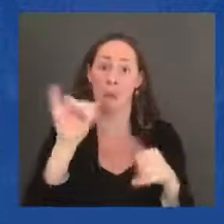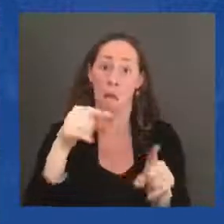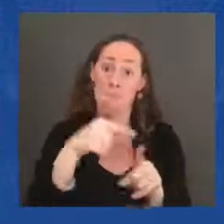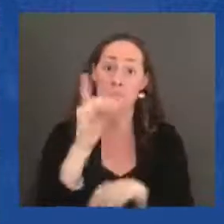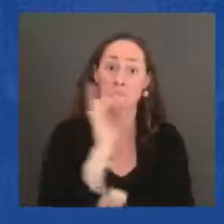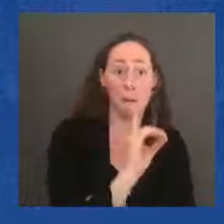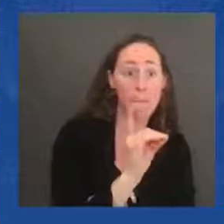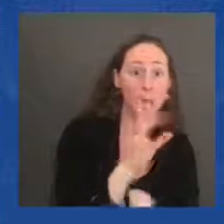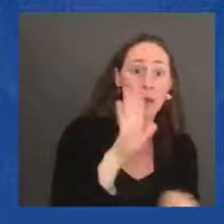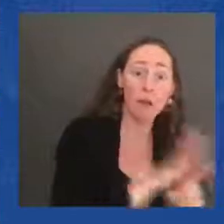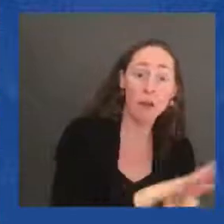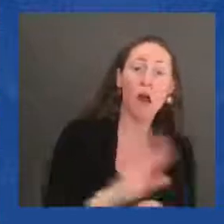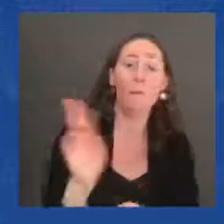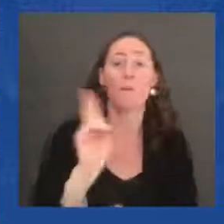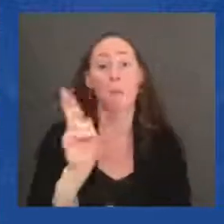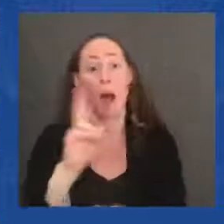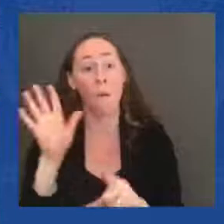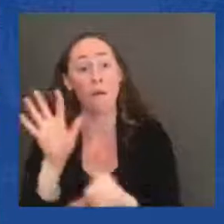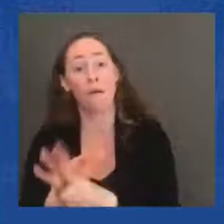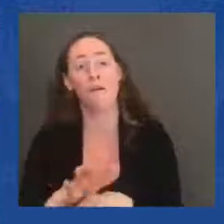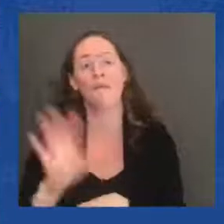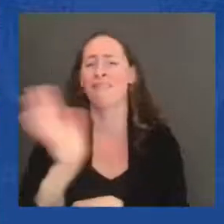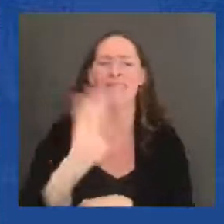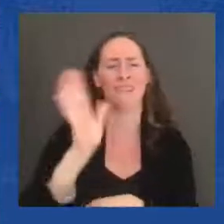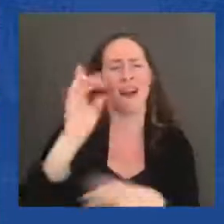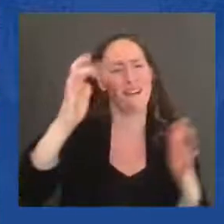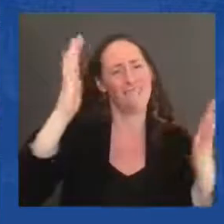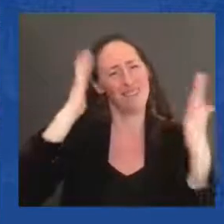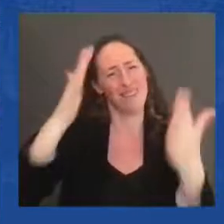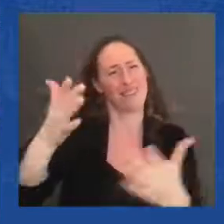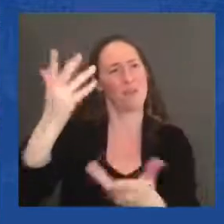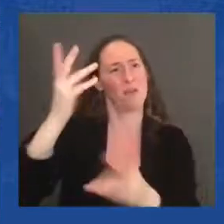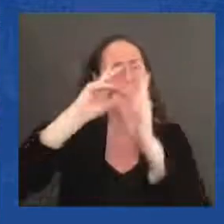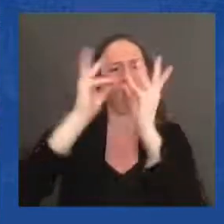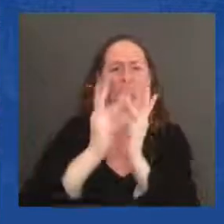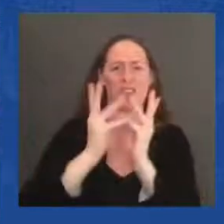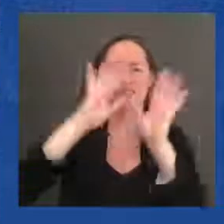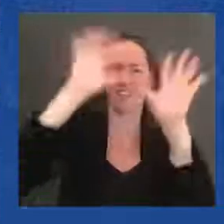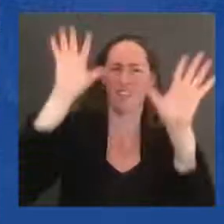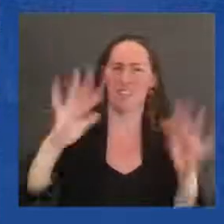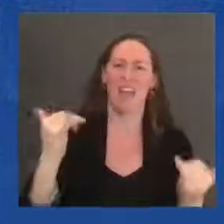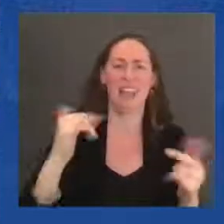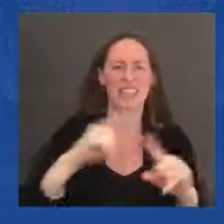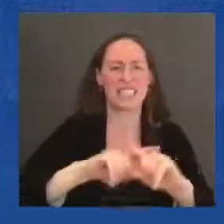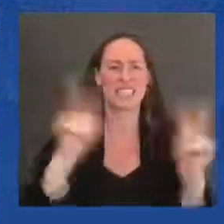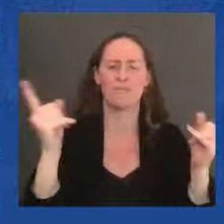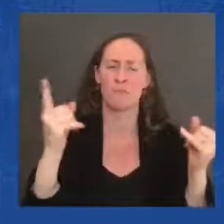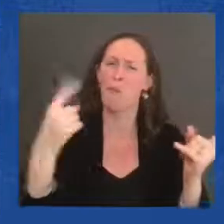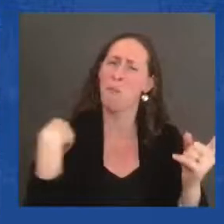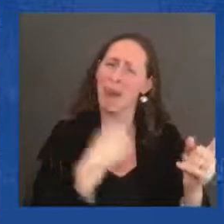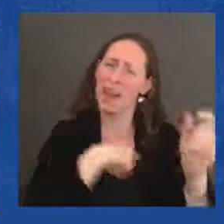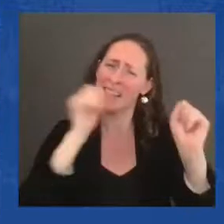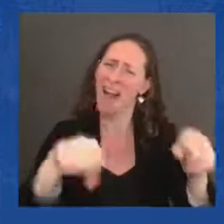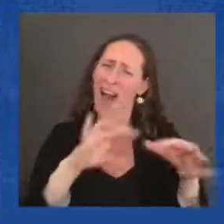It's serious. And we can do this. We can do this. And in the process of building back, we can create jobs,